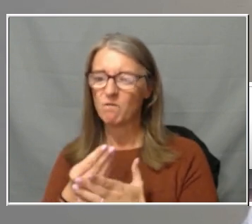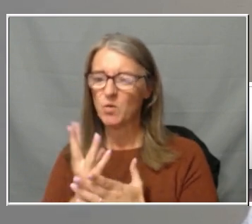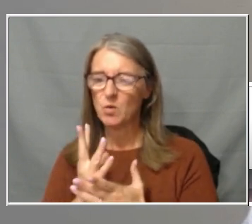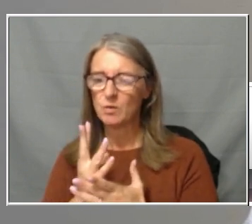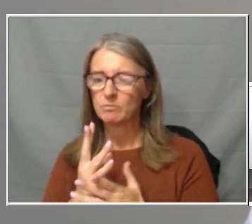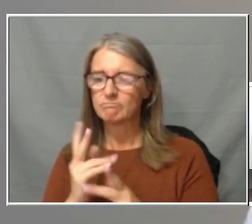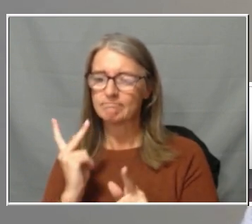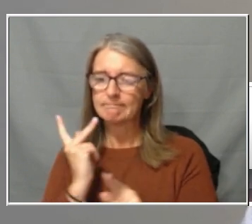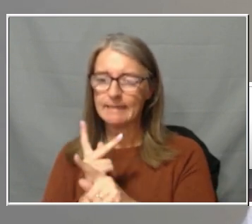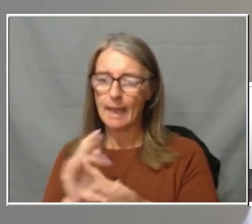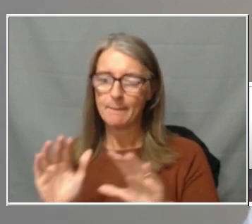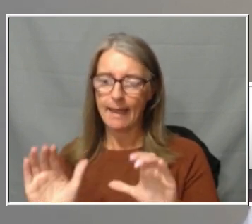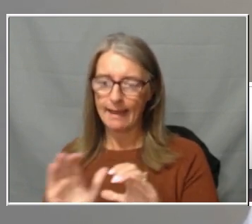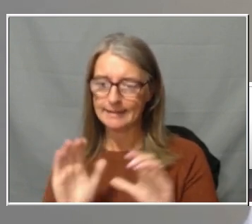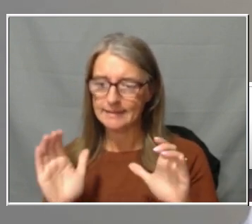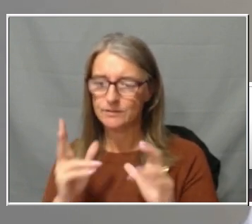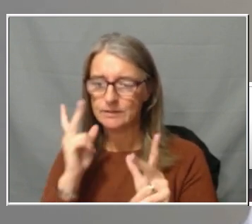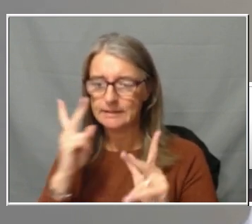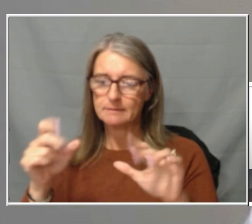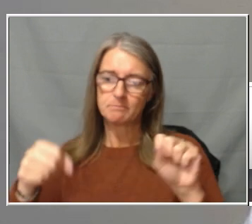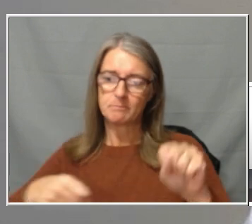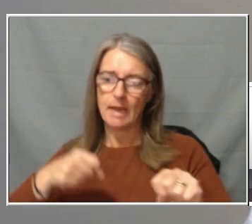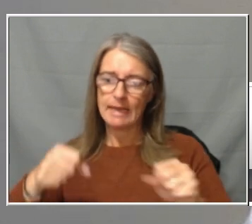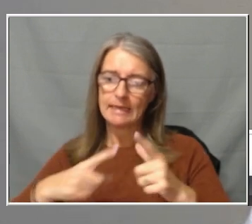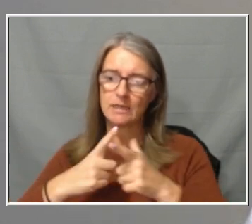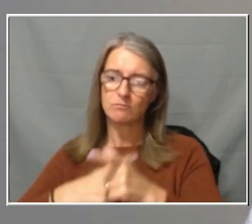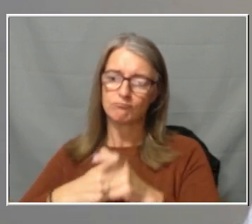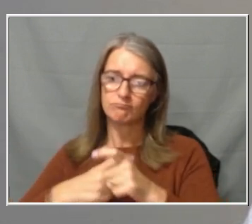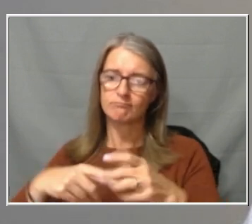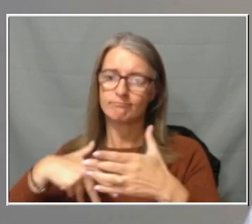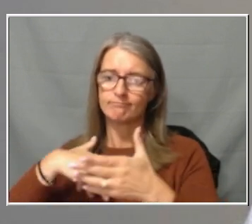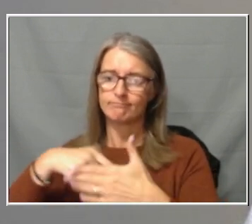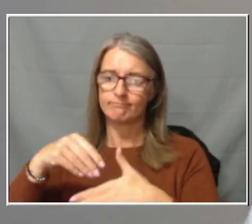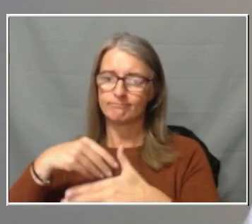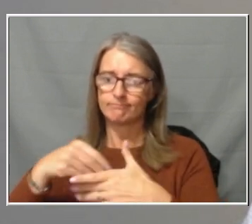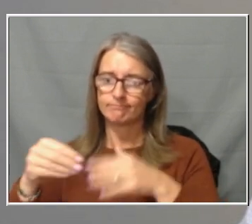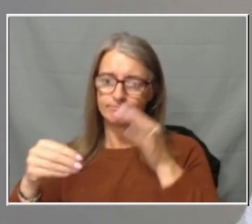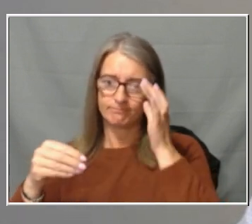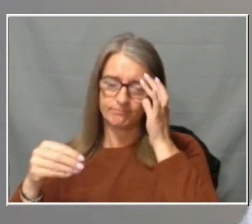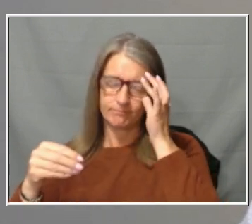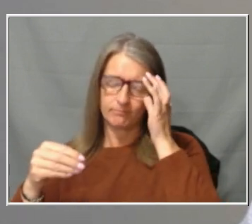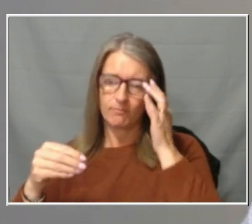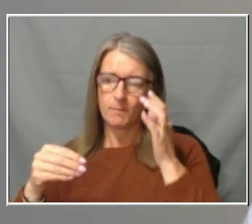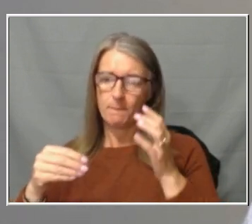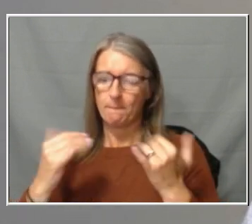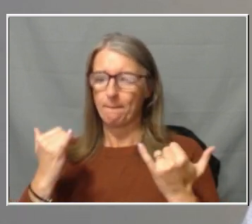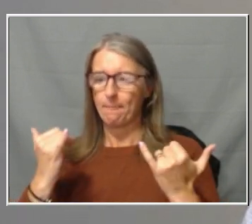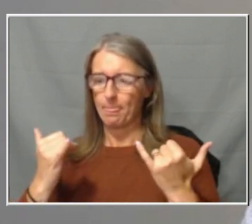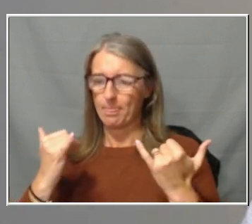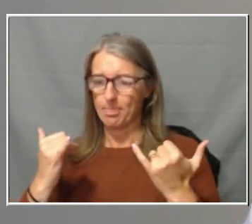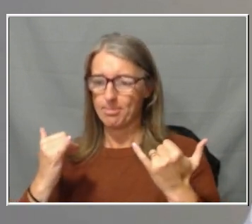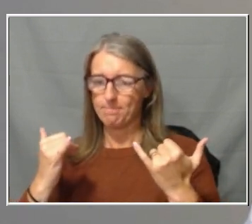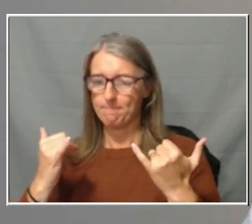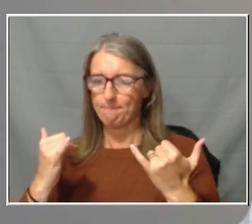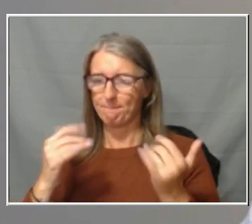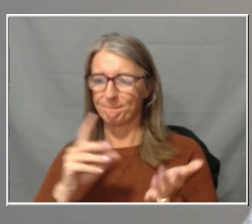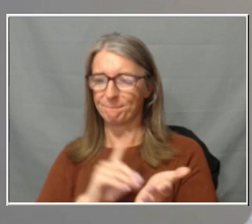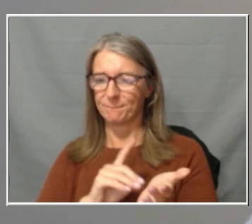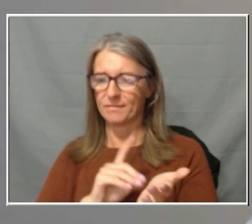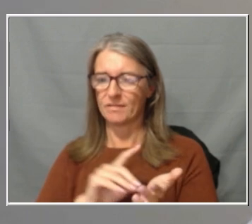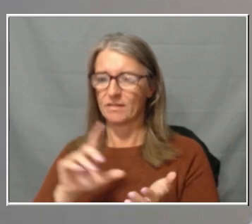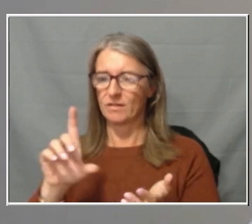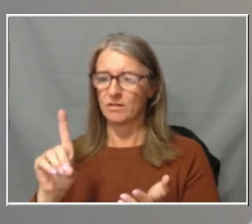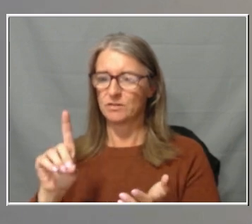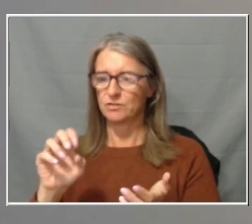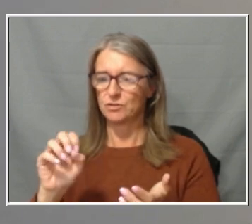I kept active, as you can see, biking, running outside. And right now, with Dr.